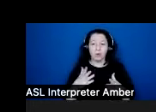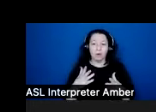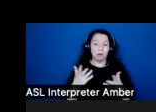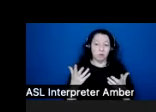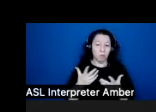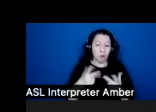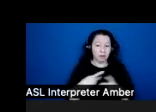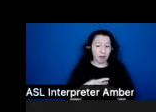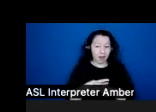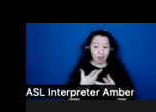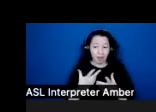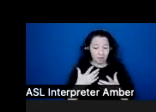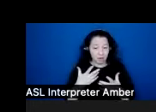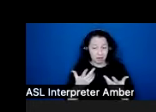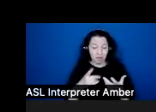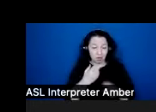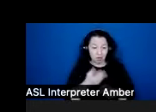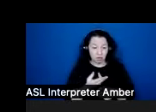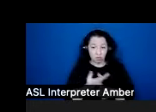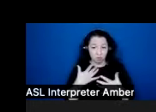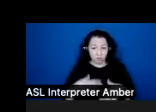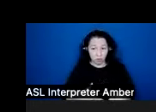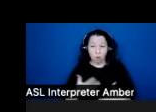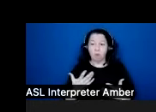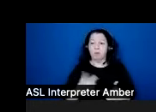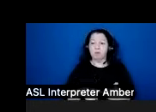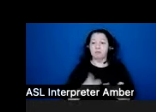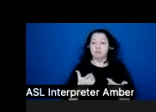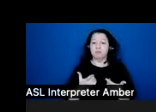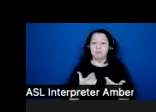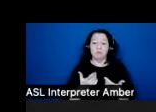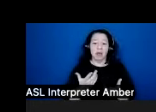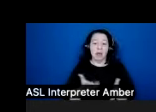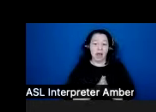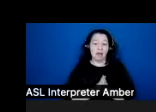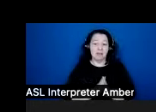etc. Yes, thank you, Rose. Absolutely. Those are great examples.